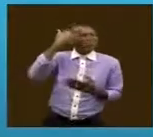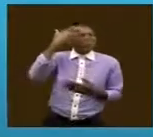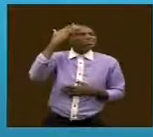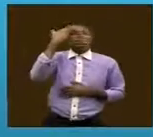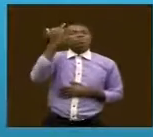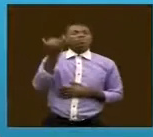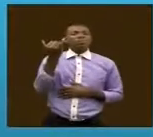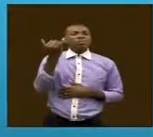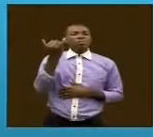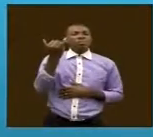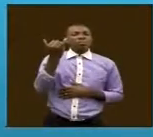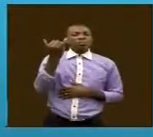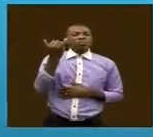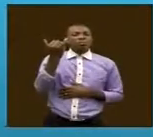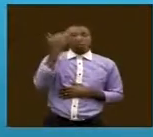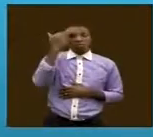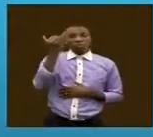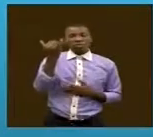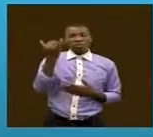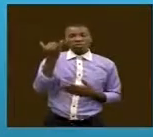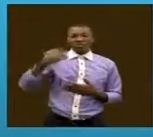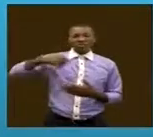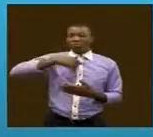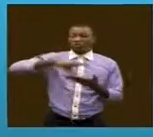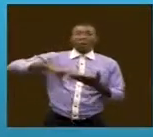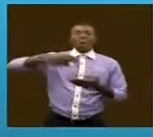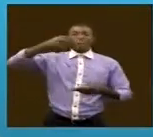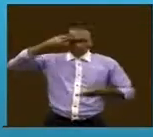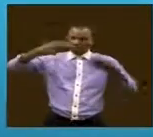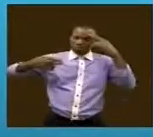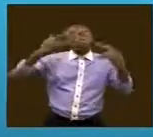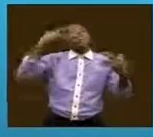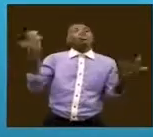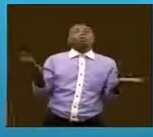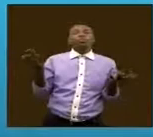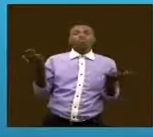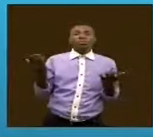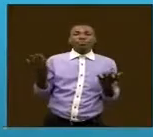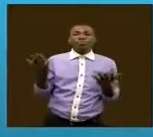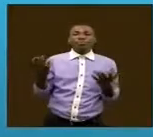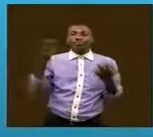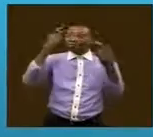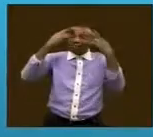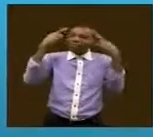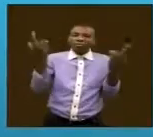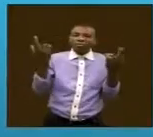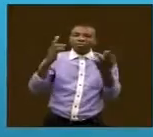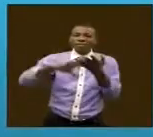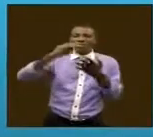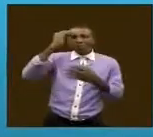based on the understanding that we've had with the lesson?